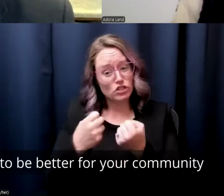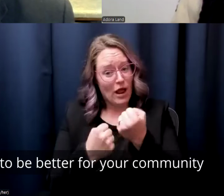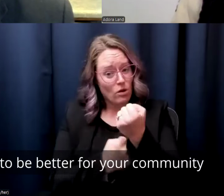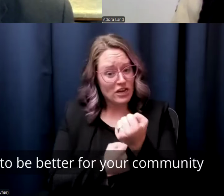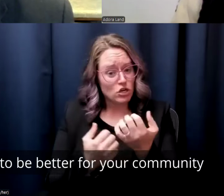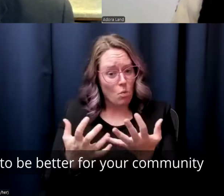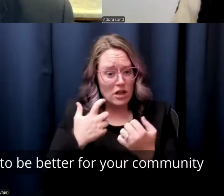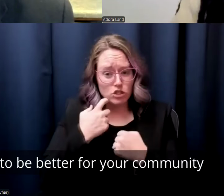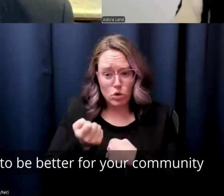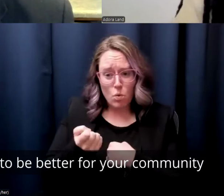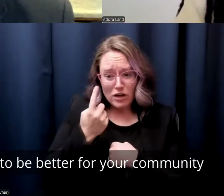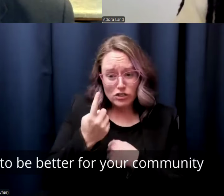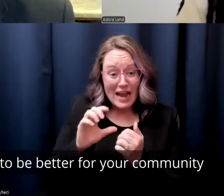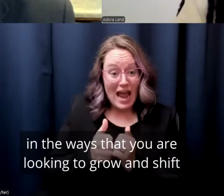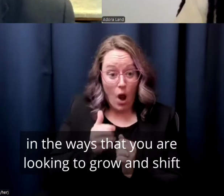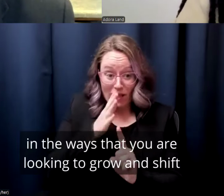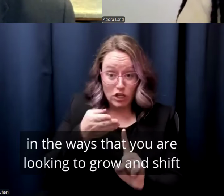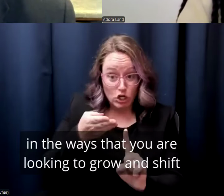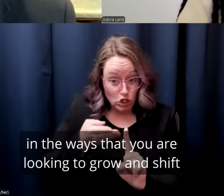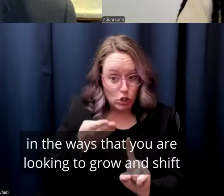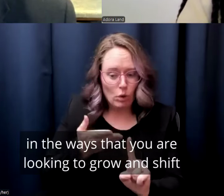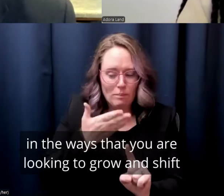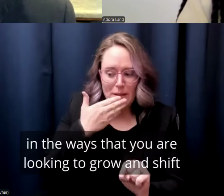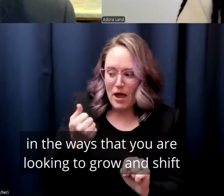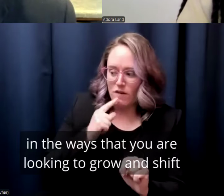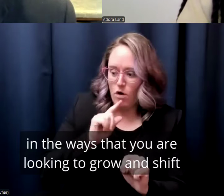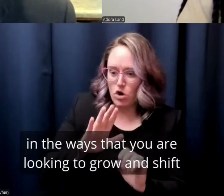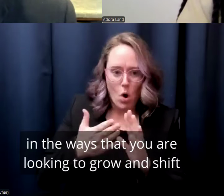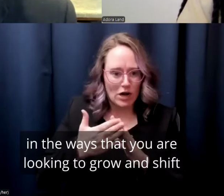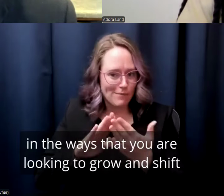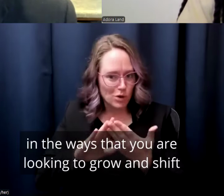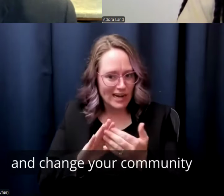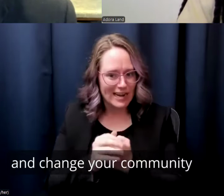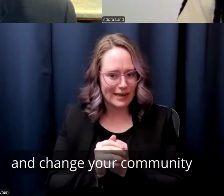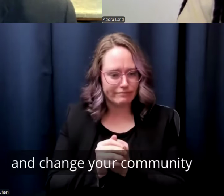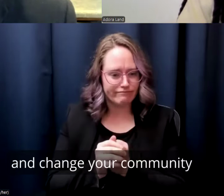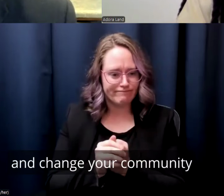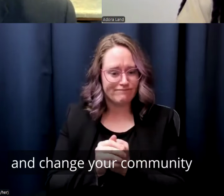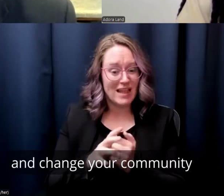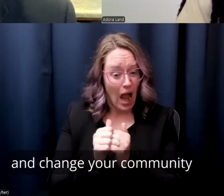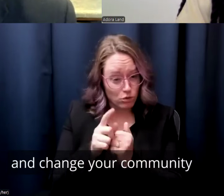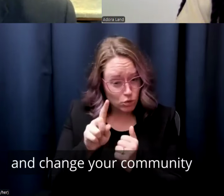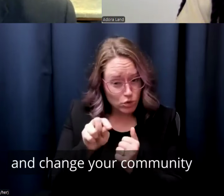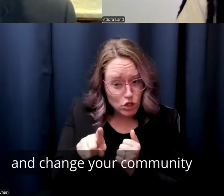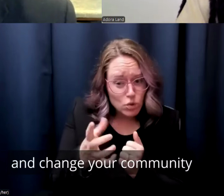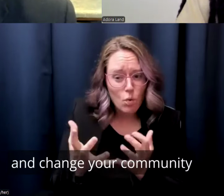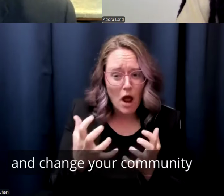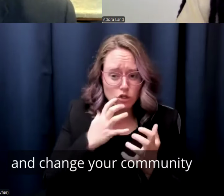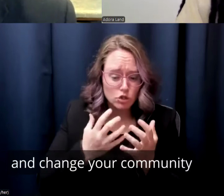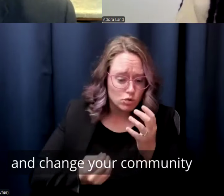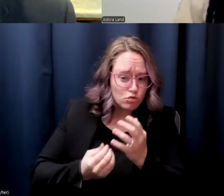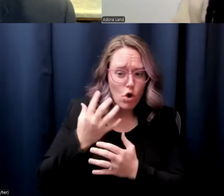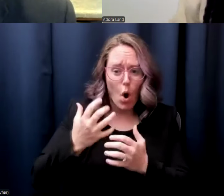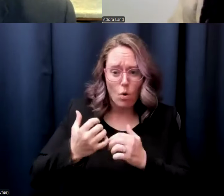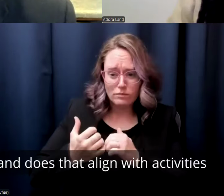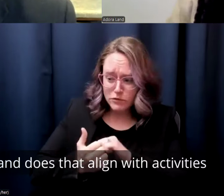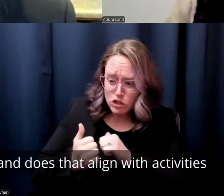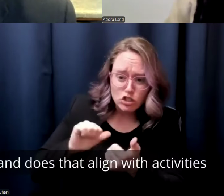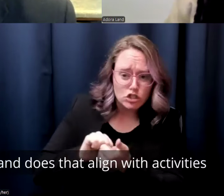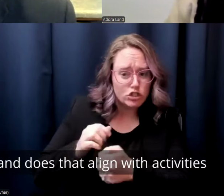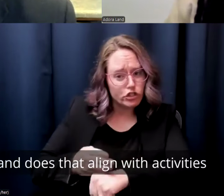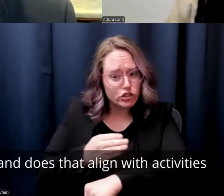be better for your community in the ways that you are looking to grow and shift and change your community,